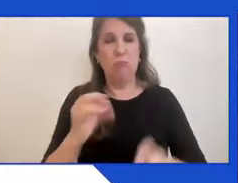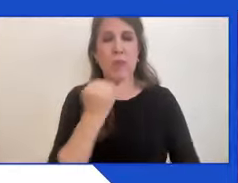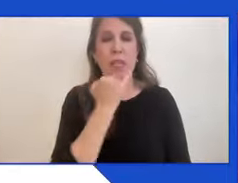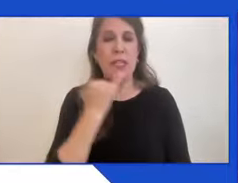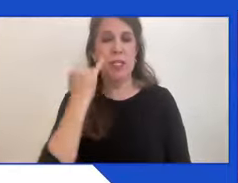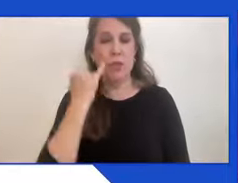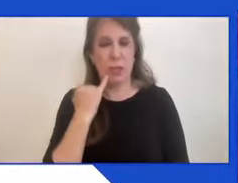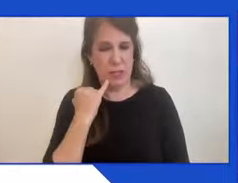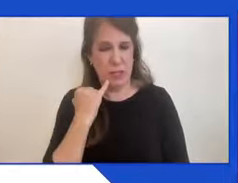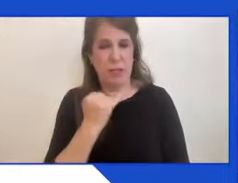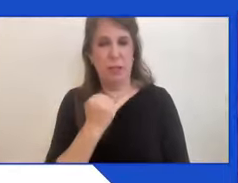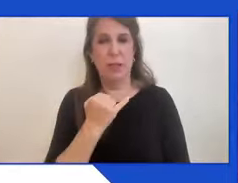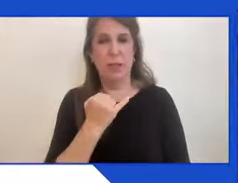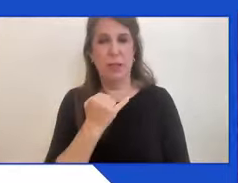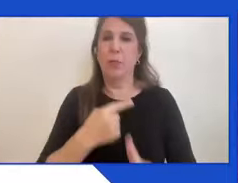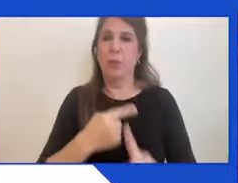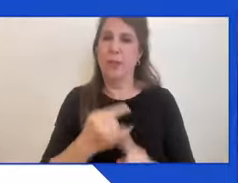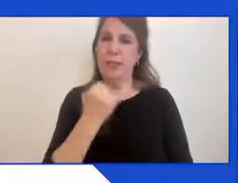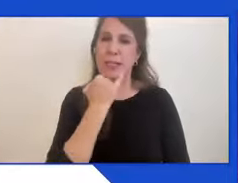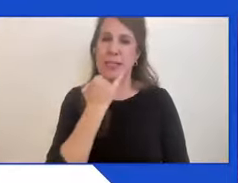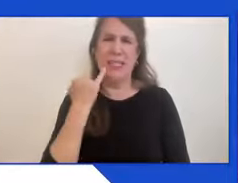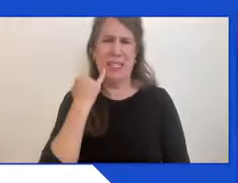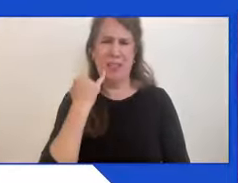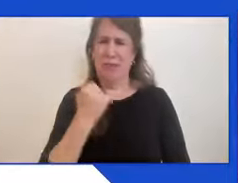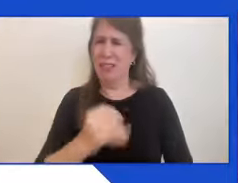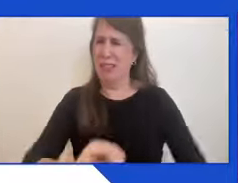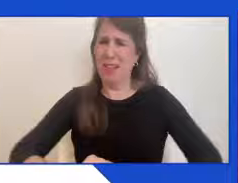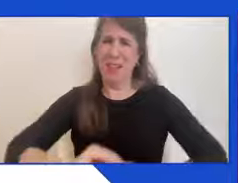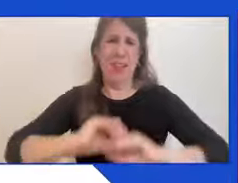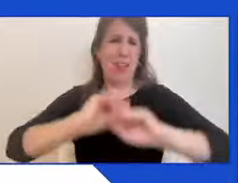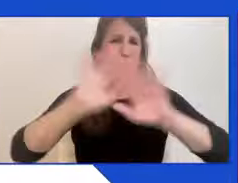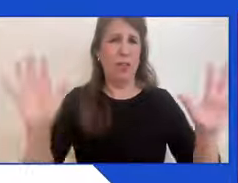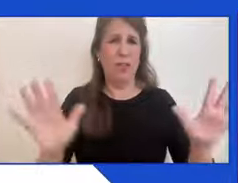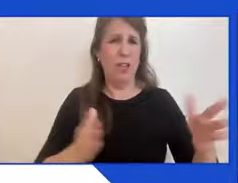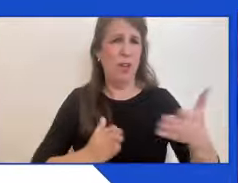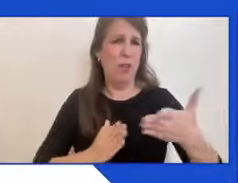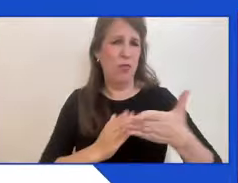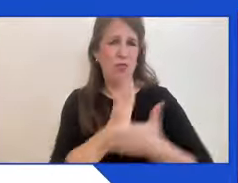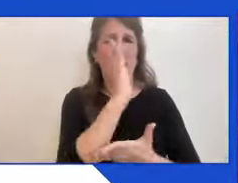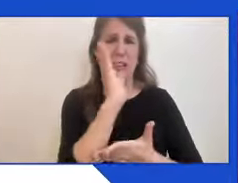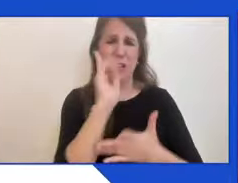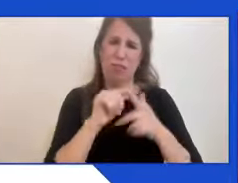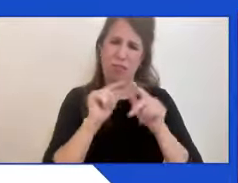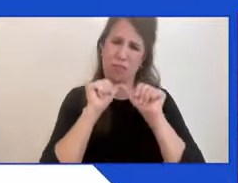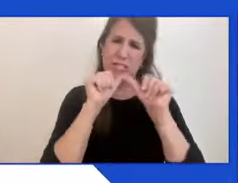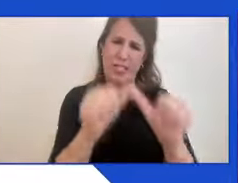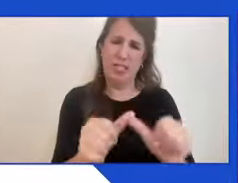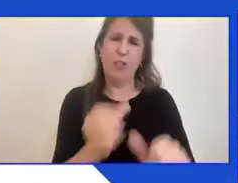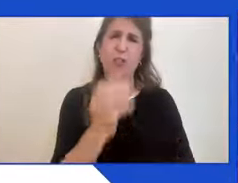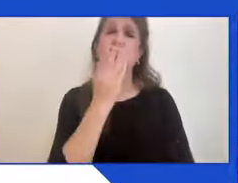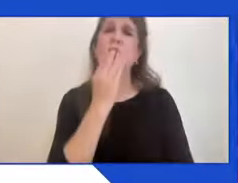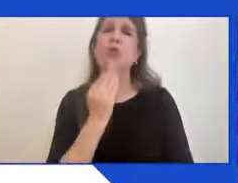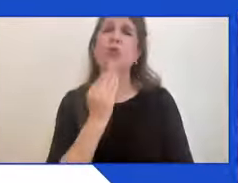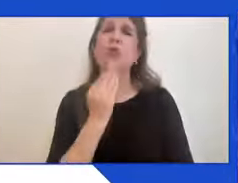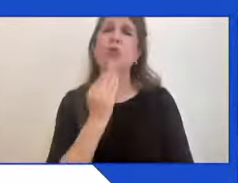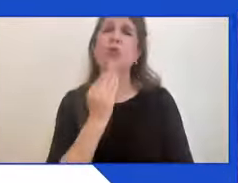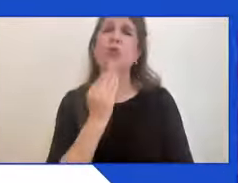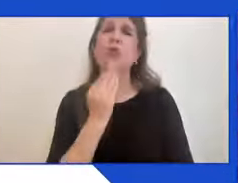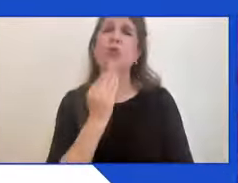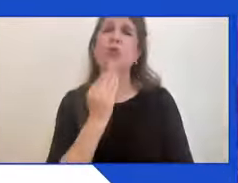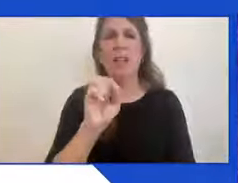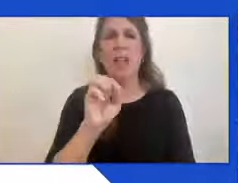Israel's unequivocal right to exist as a Jewish and democratic state always and